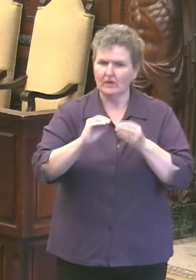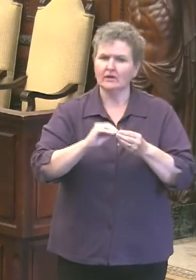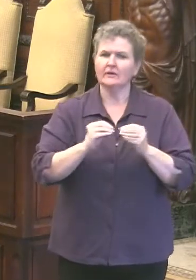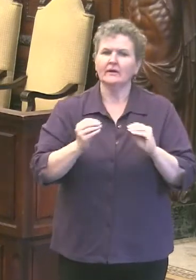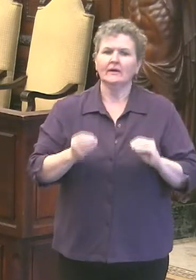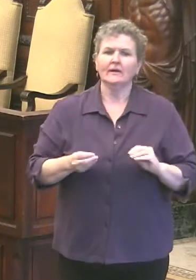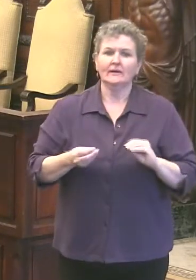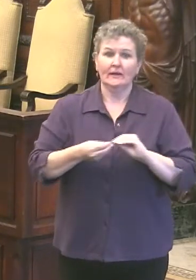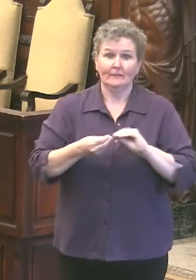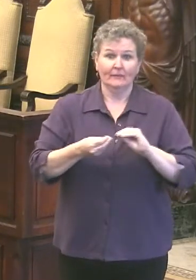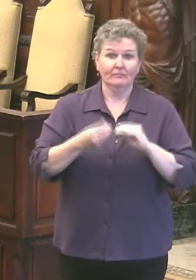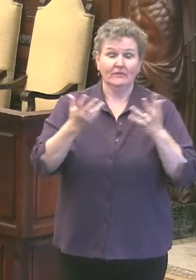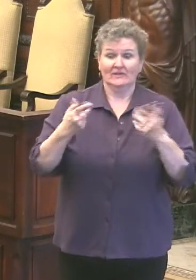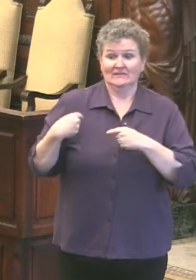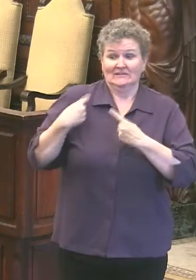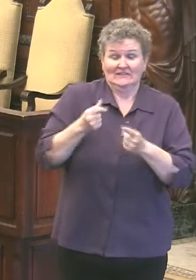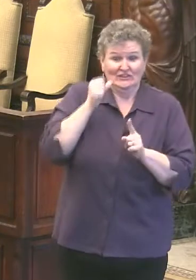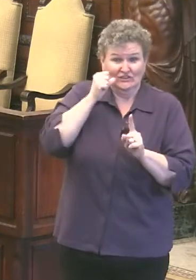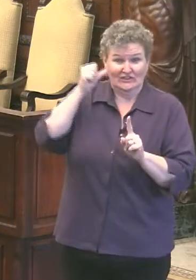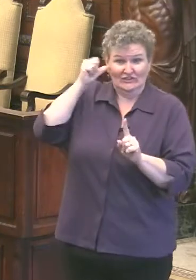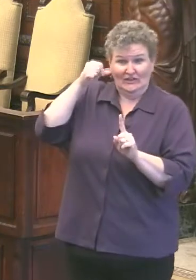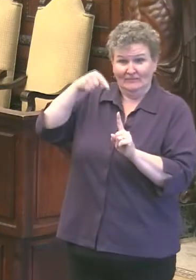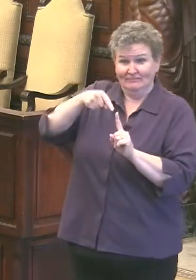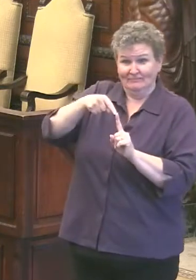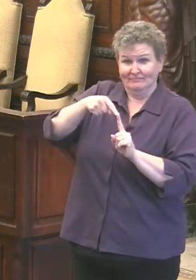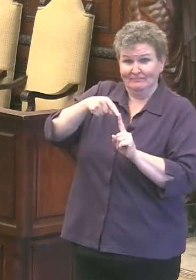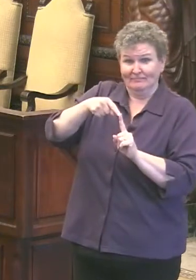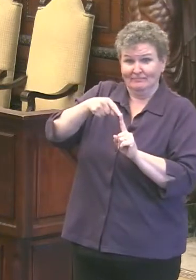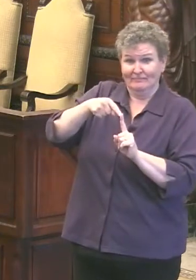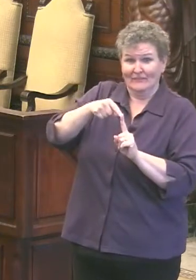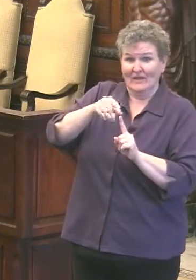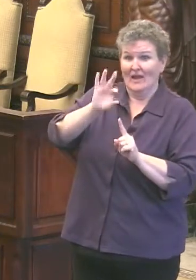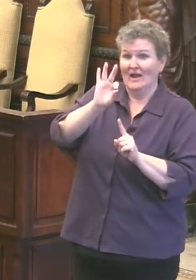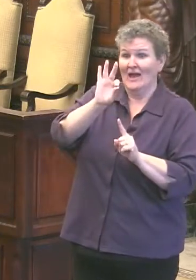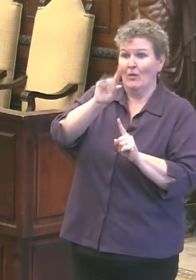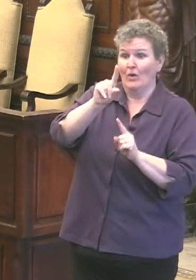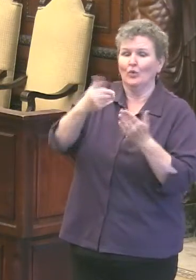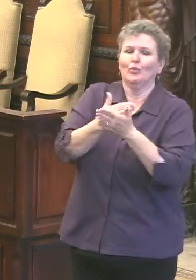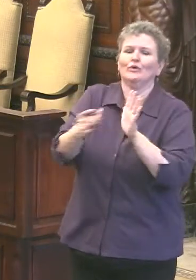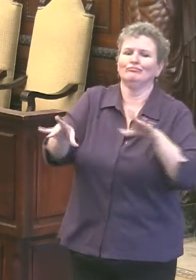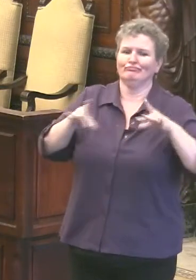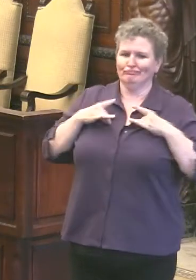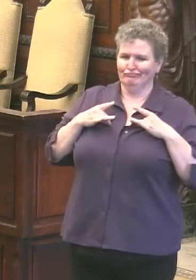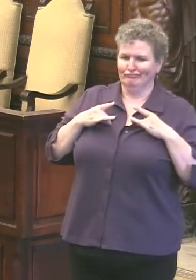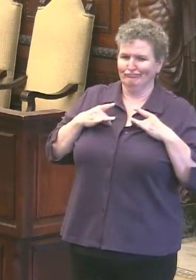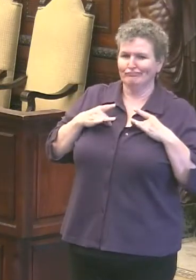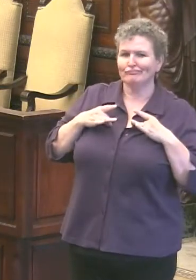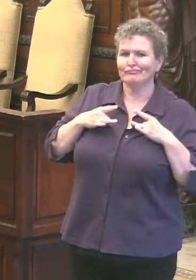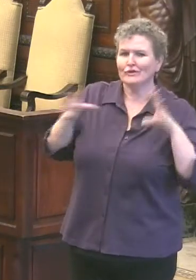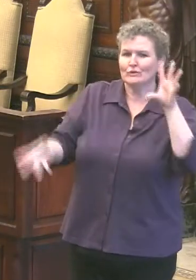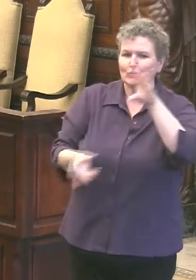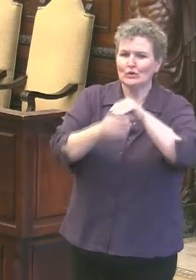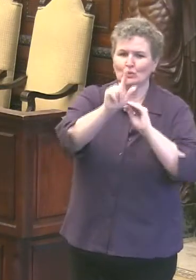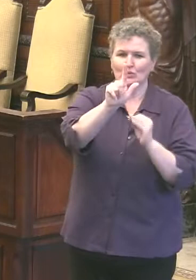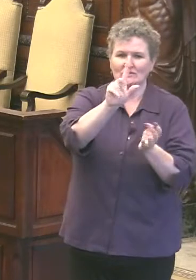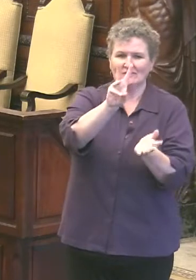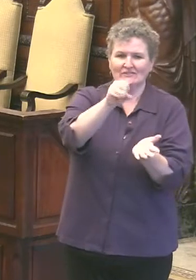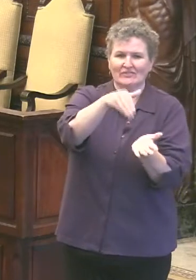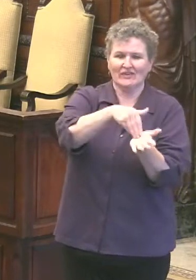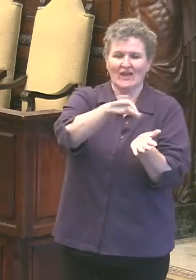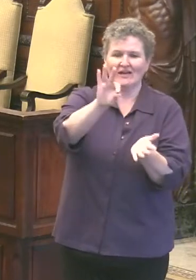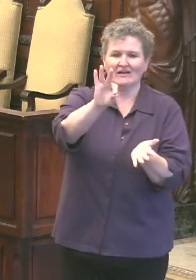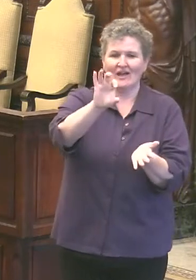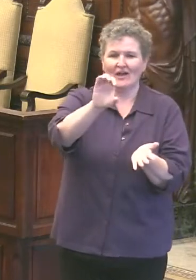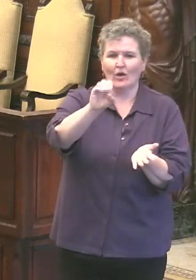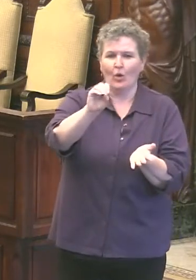cases since yesterday, we've identified our new 91 cases, bringing us to a total of 26,901 since the beginning of the epidemic here